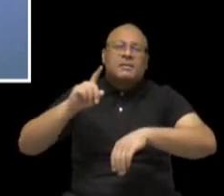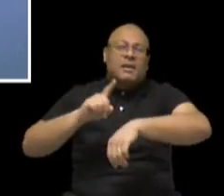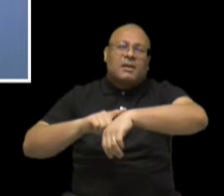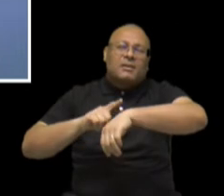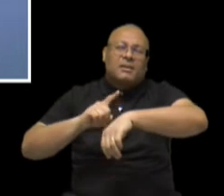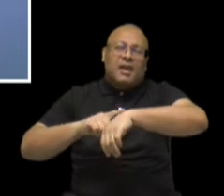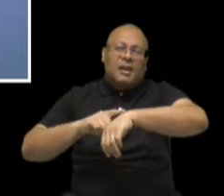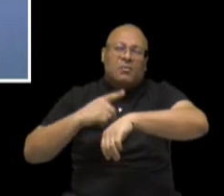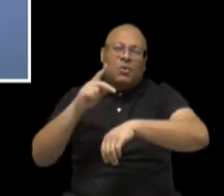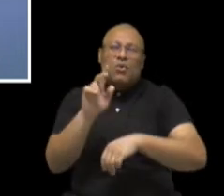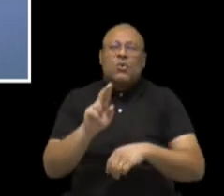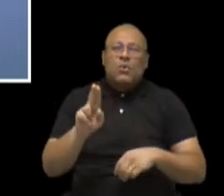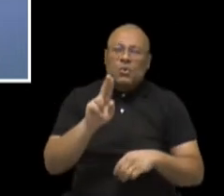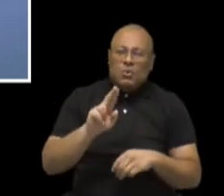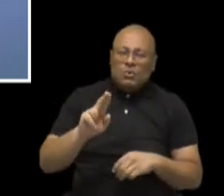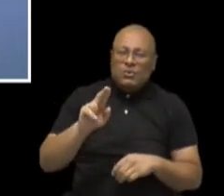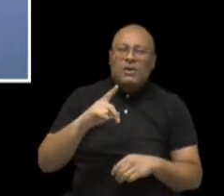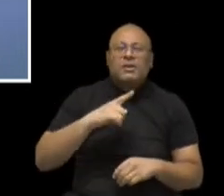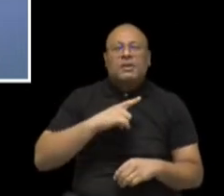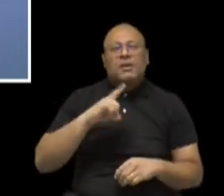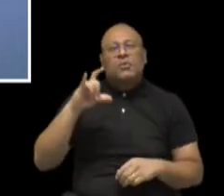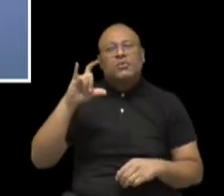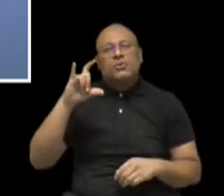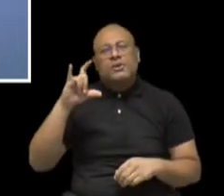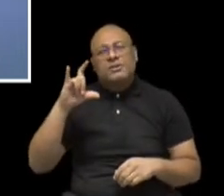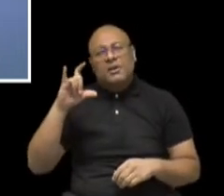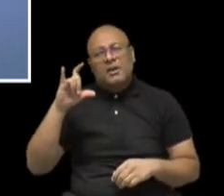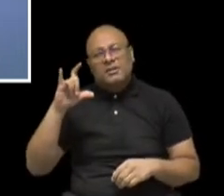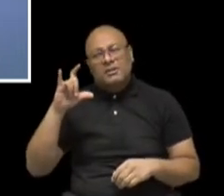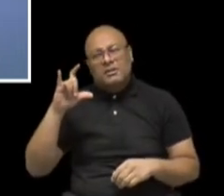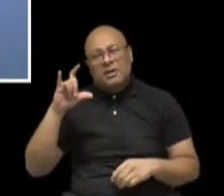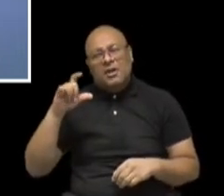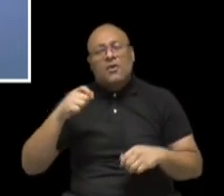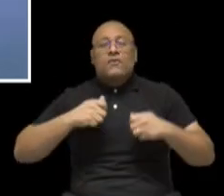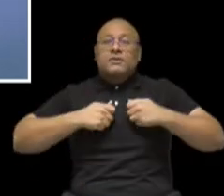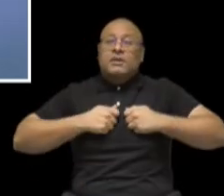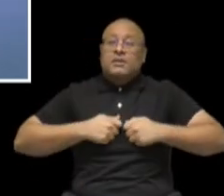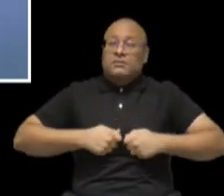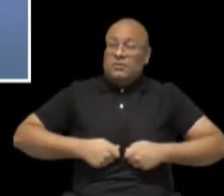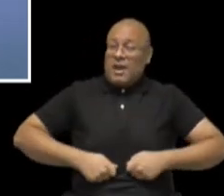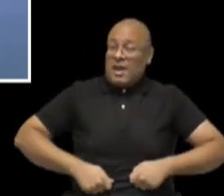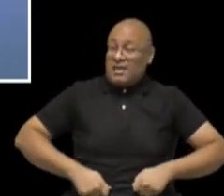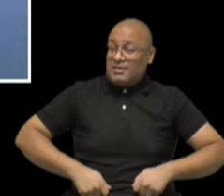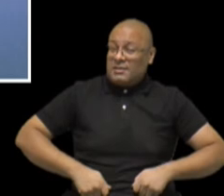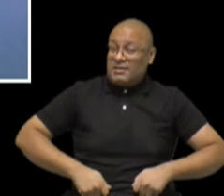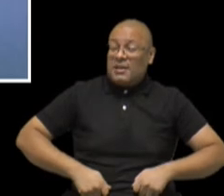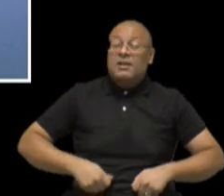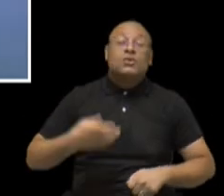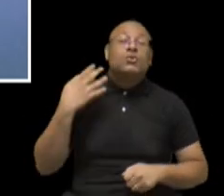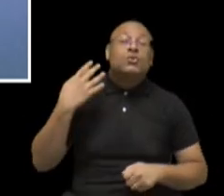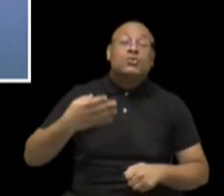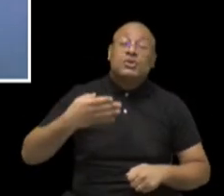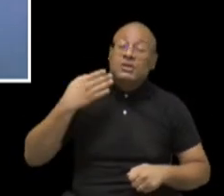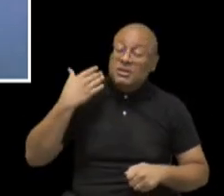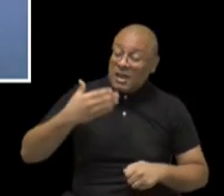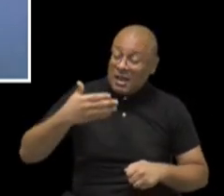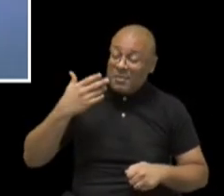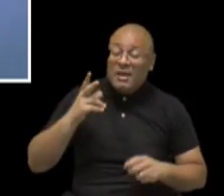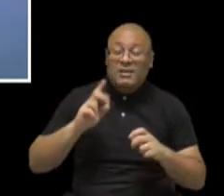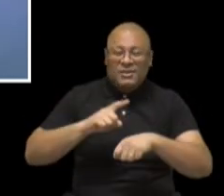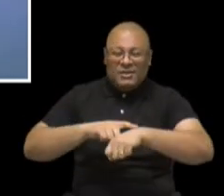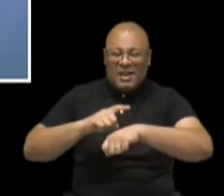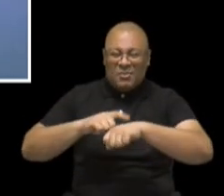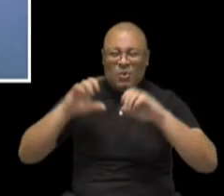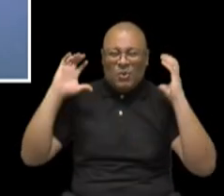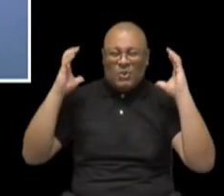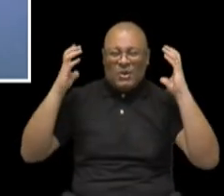Instagram, and there is, I think, a dress that you said that every summer this dress is with you